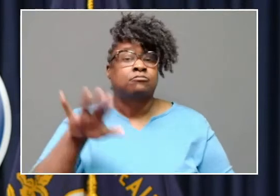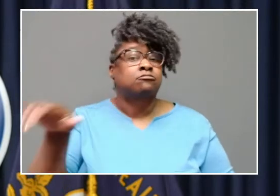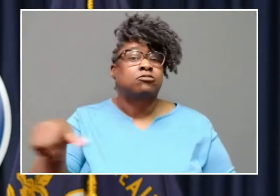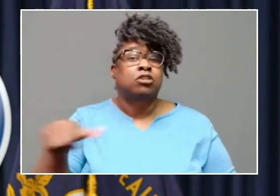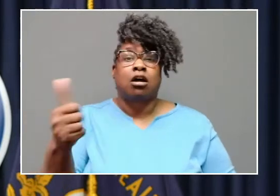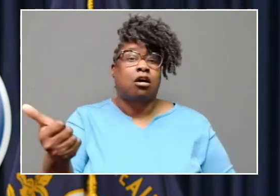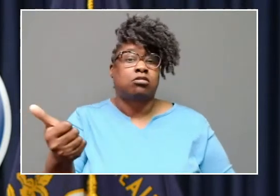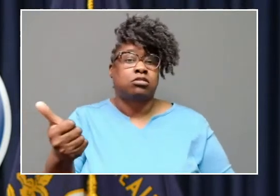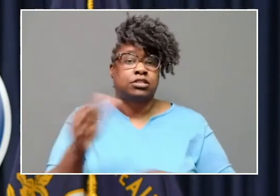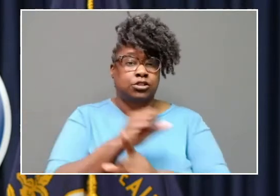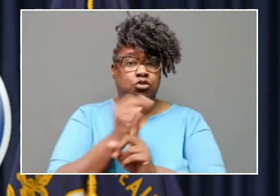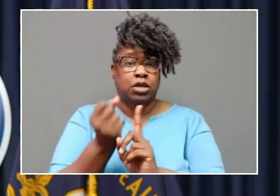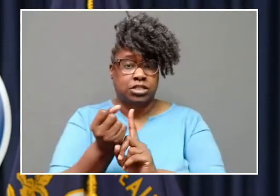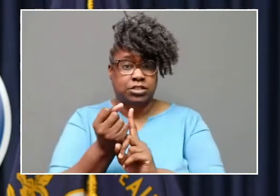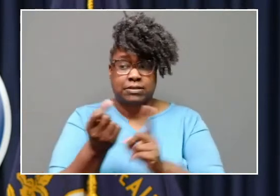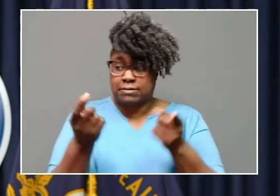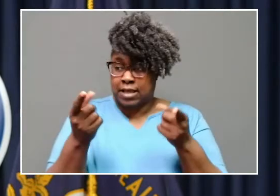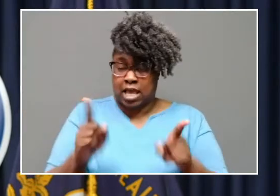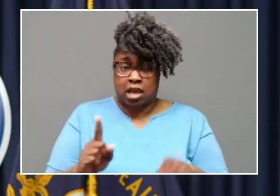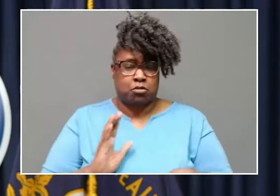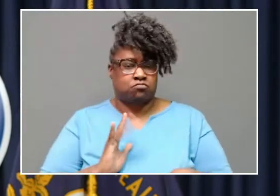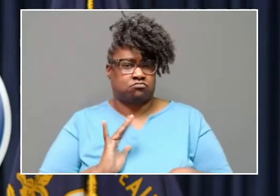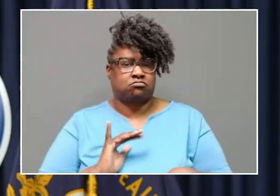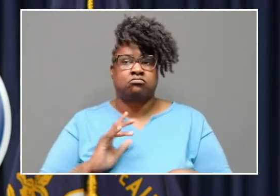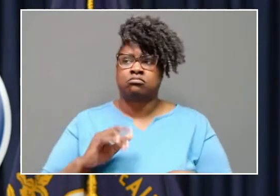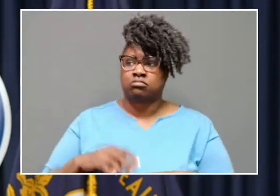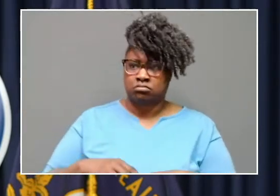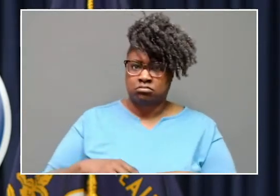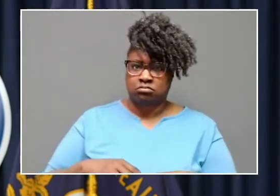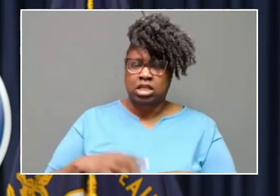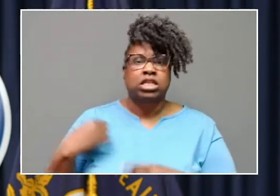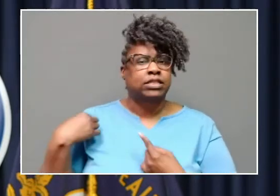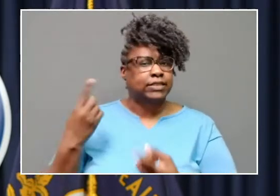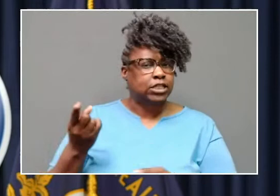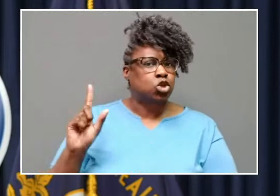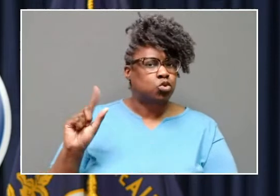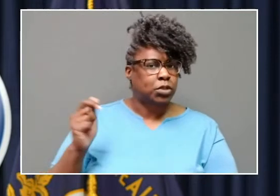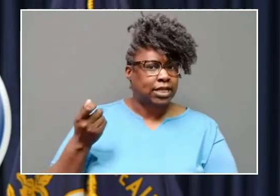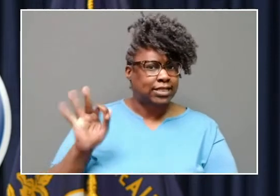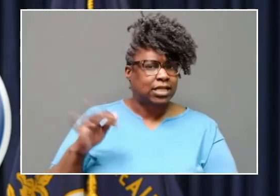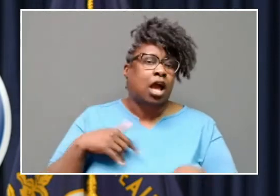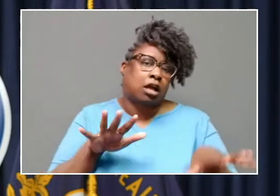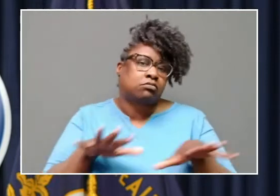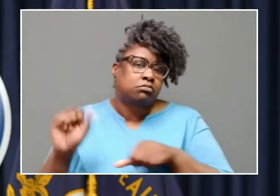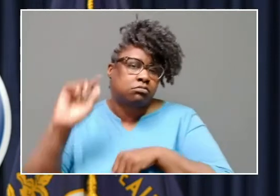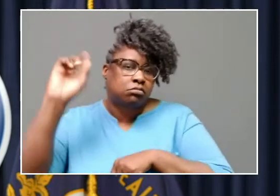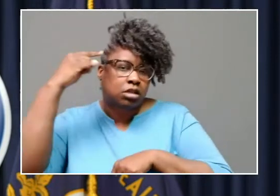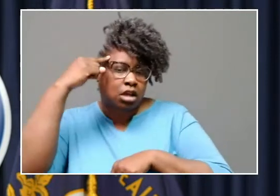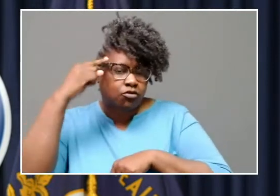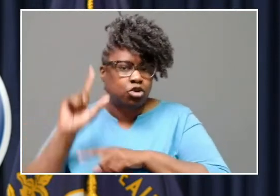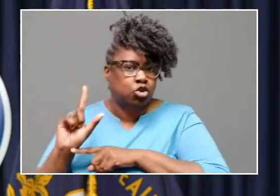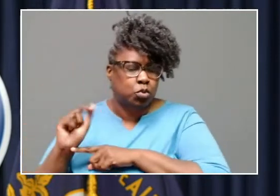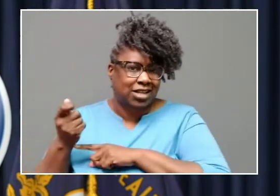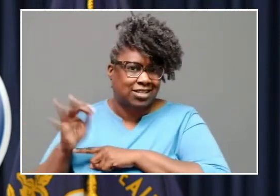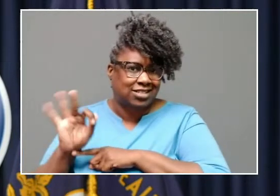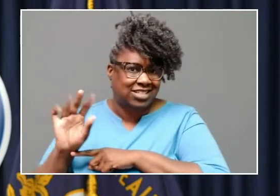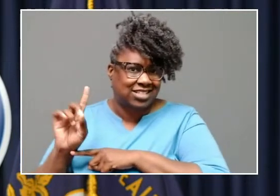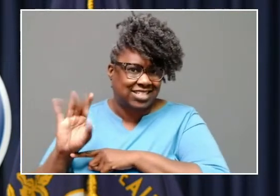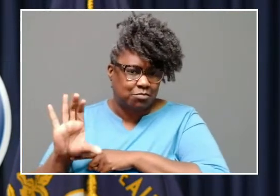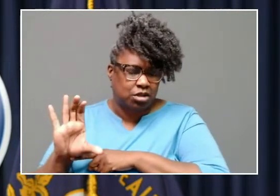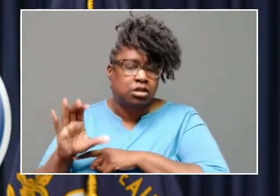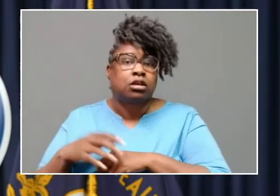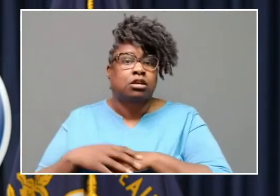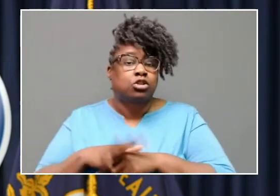the past couple years, that since 2019, since I took office in December of 2019, we've increased the number of treatment beds available to